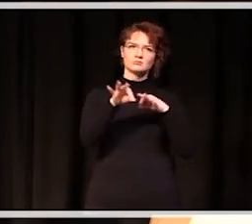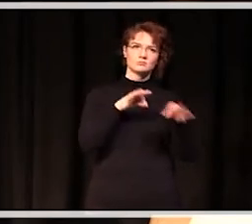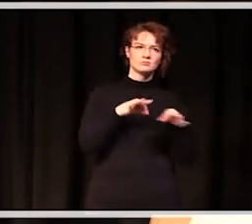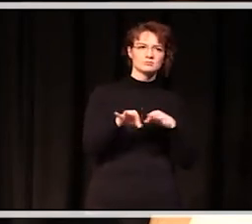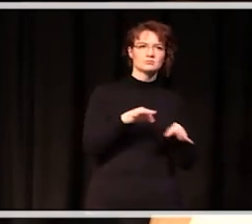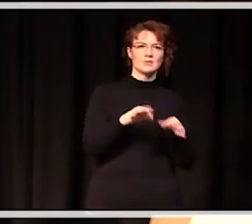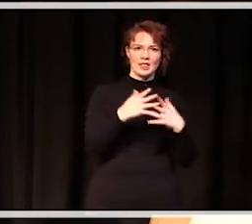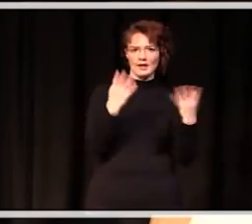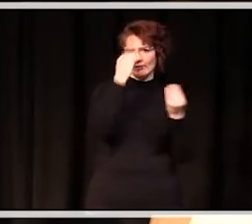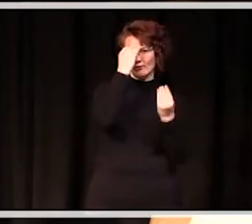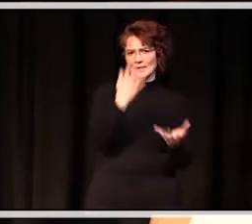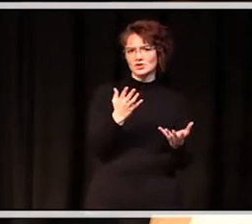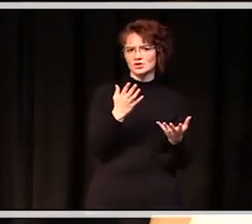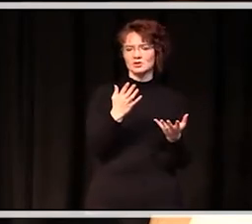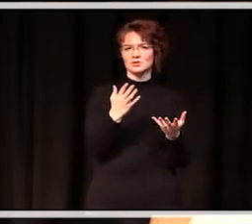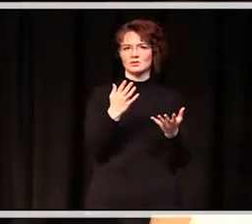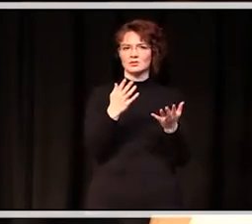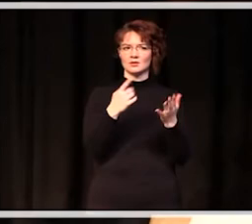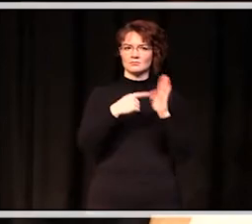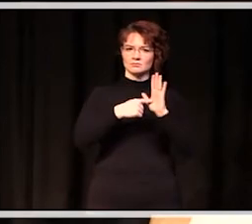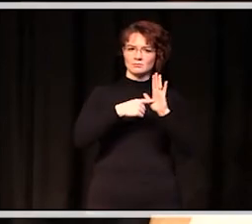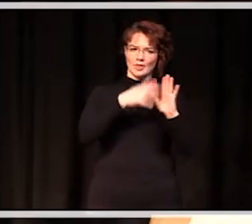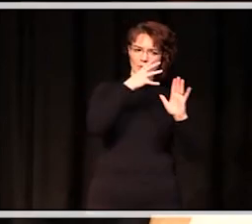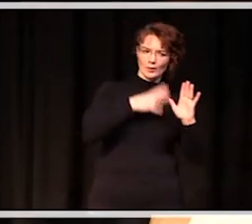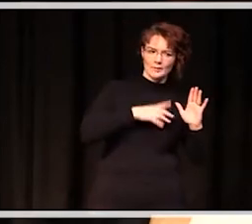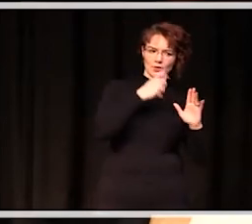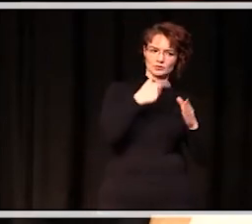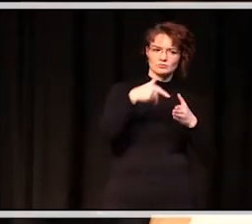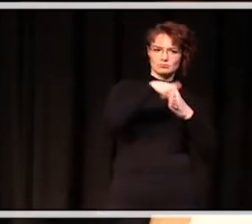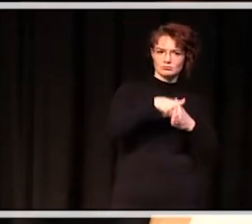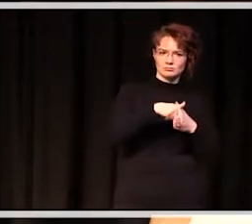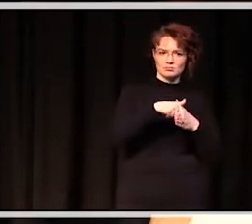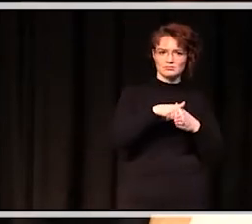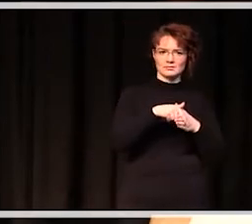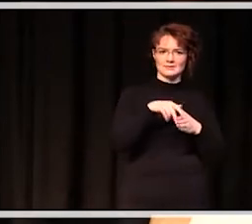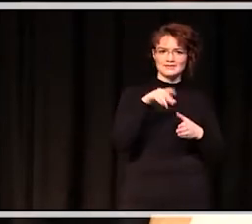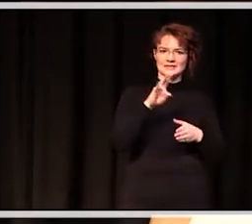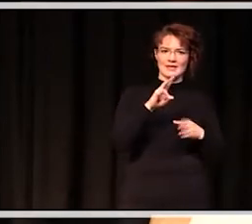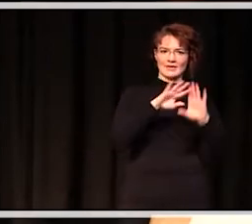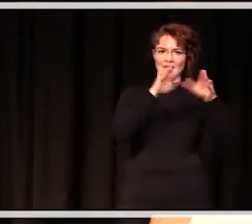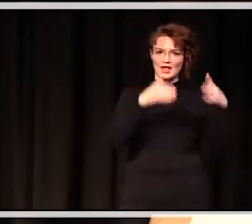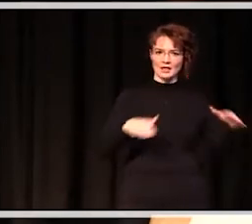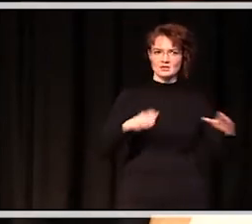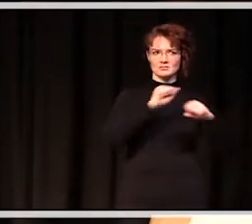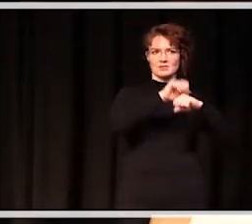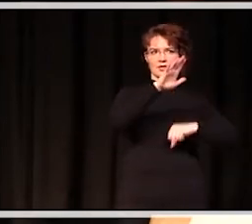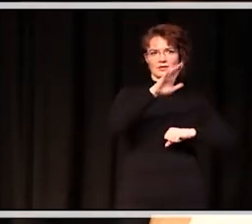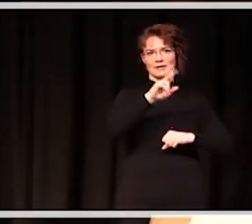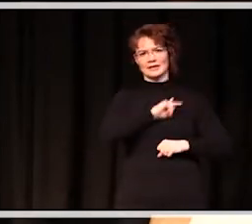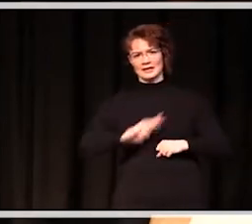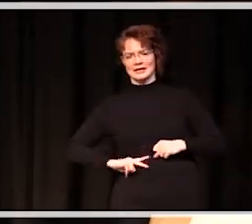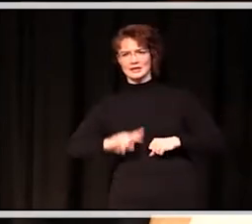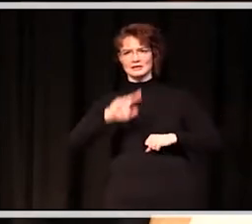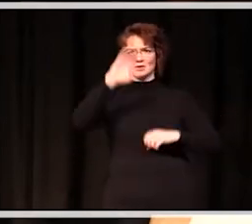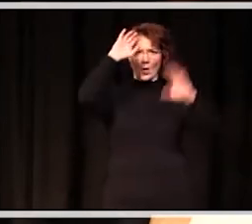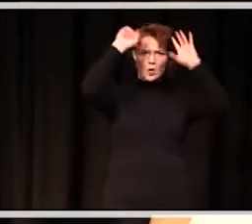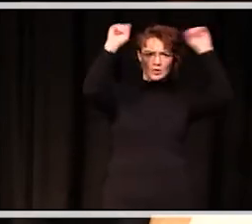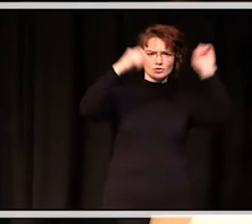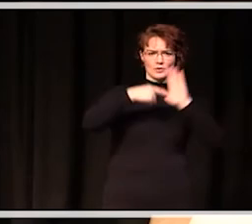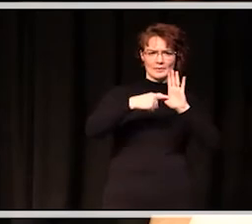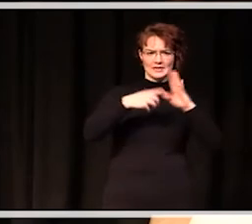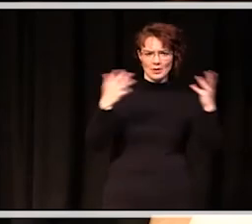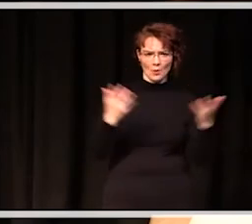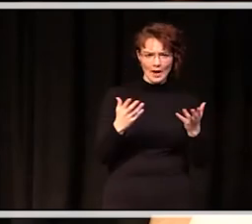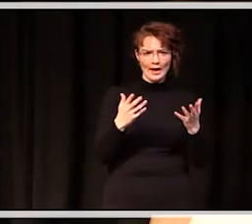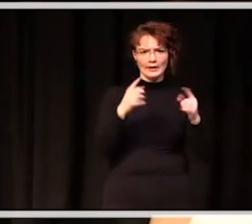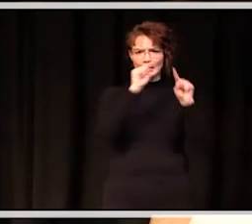lot of information about this woman who sits on seven hills and kings and who are the horns. And